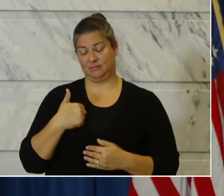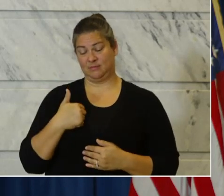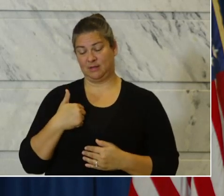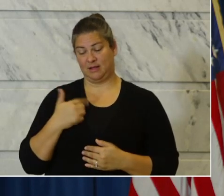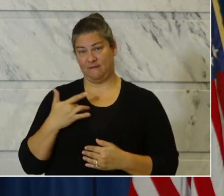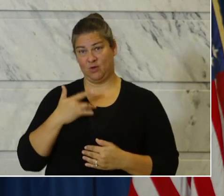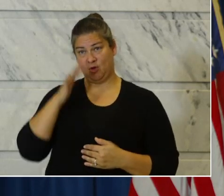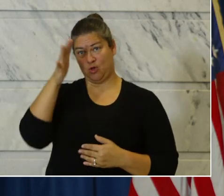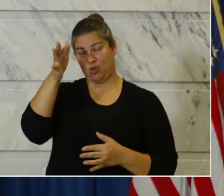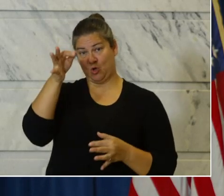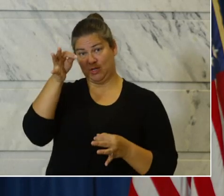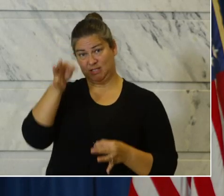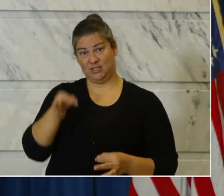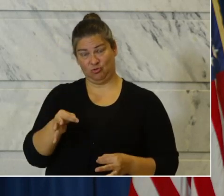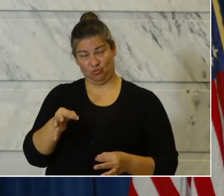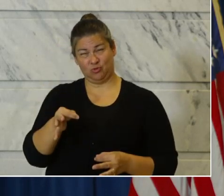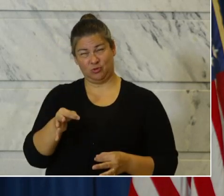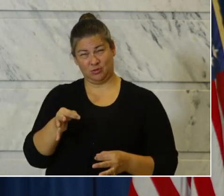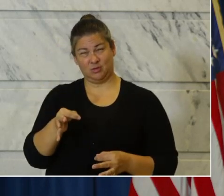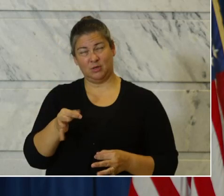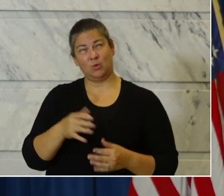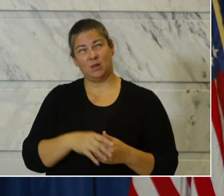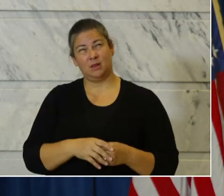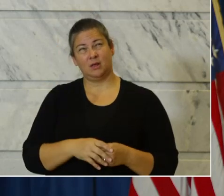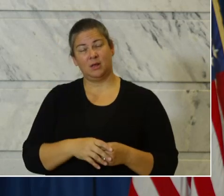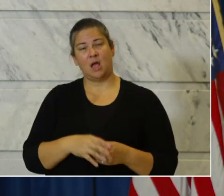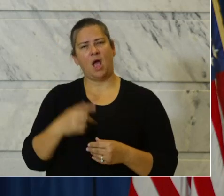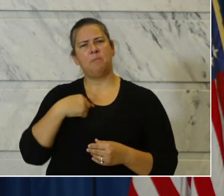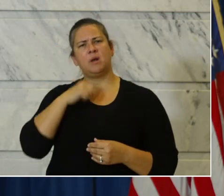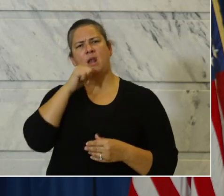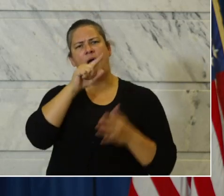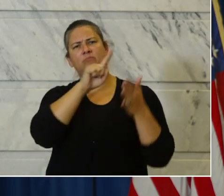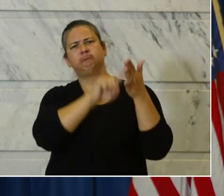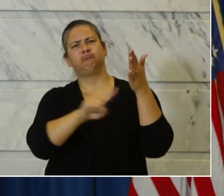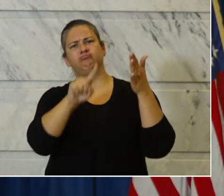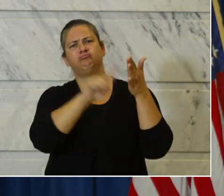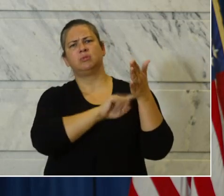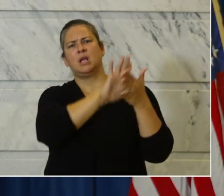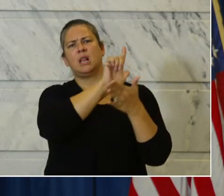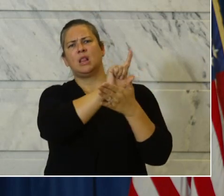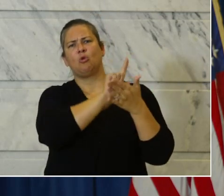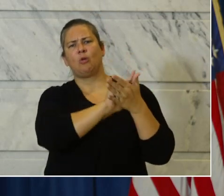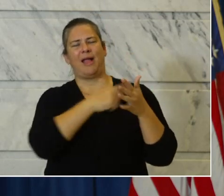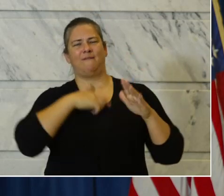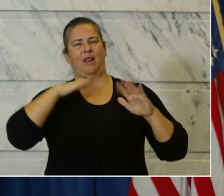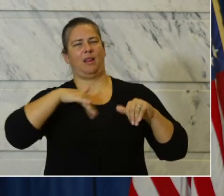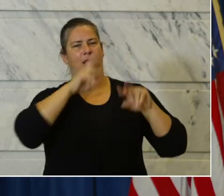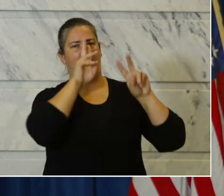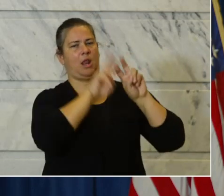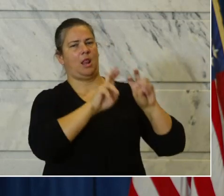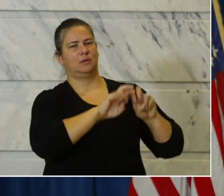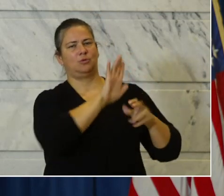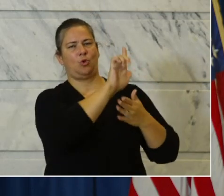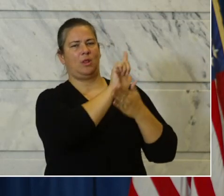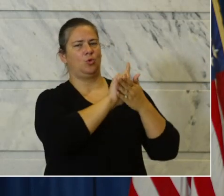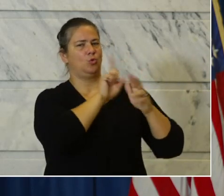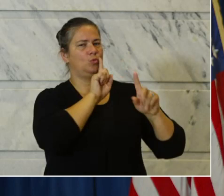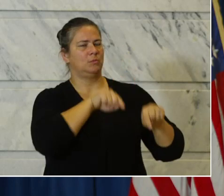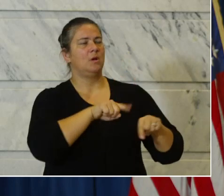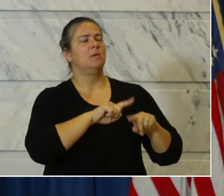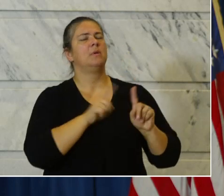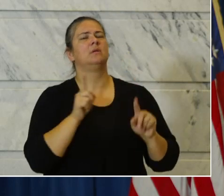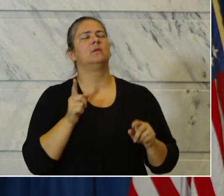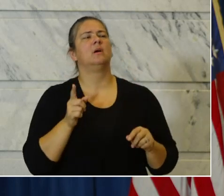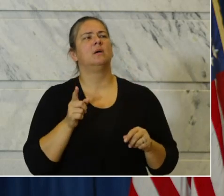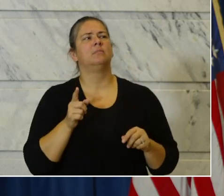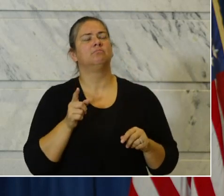that decision, while not criticizing the legal aspects of it, not having analyzed it, is